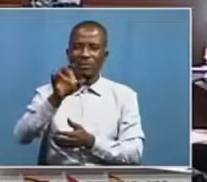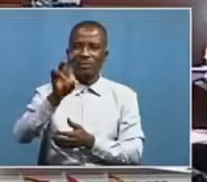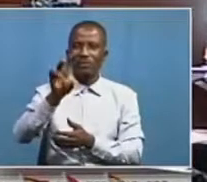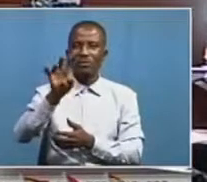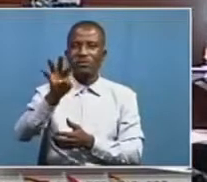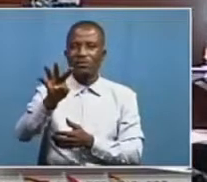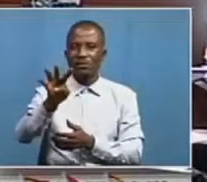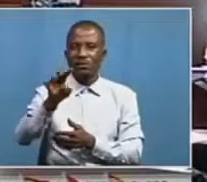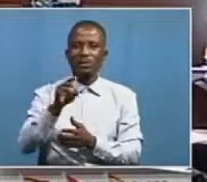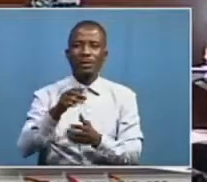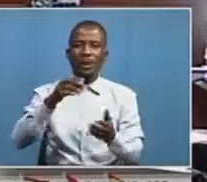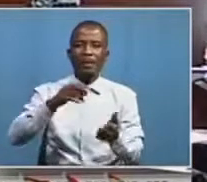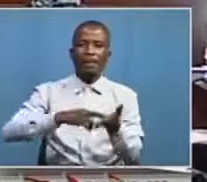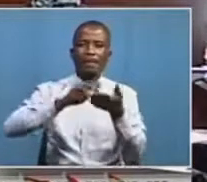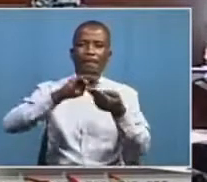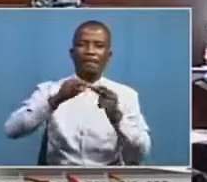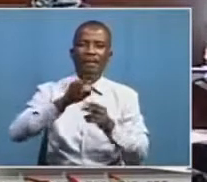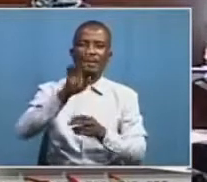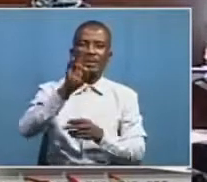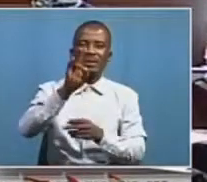13,434,574, representing